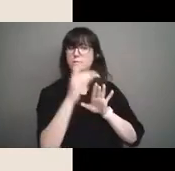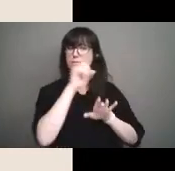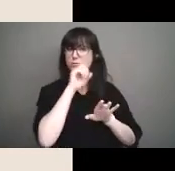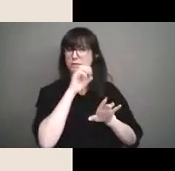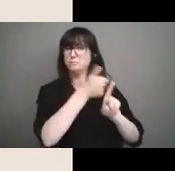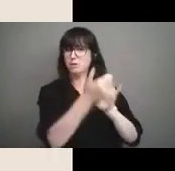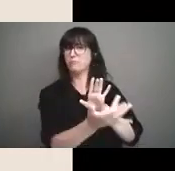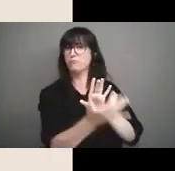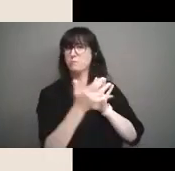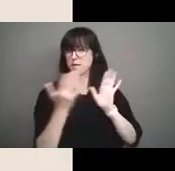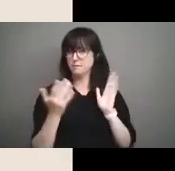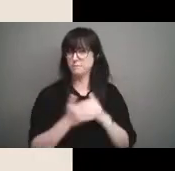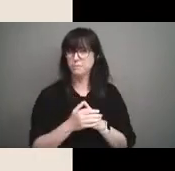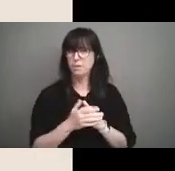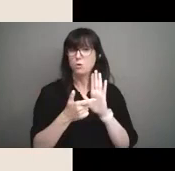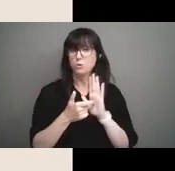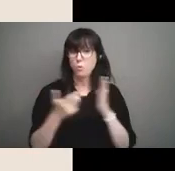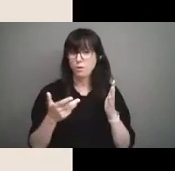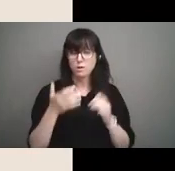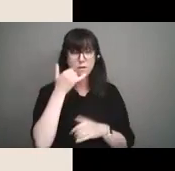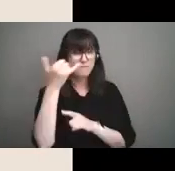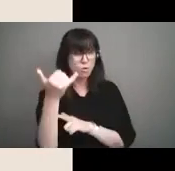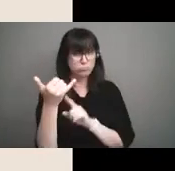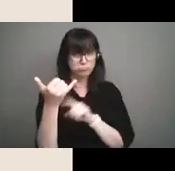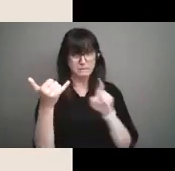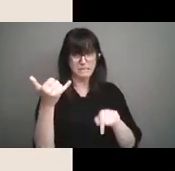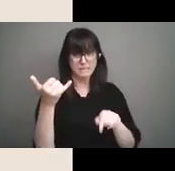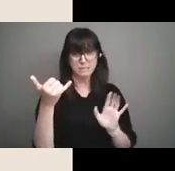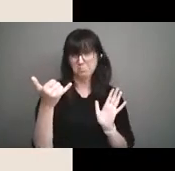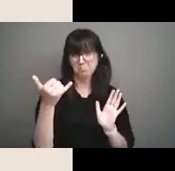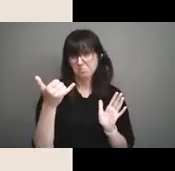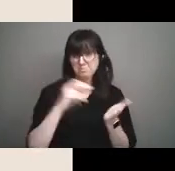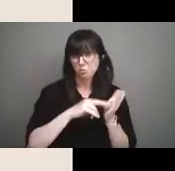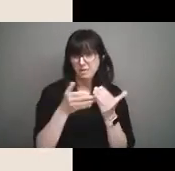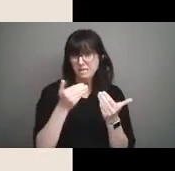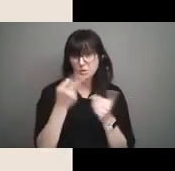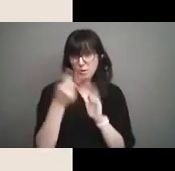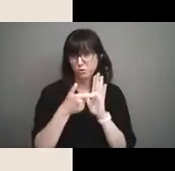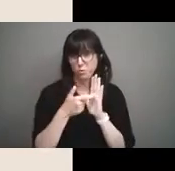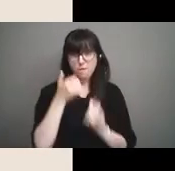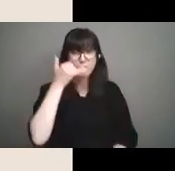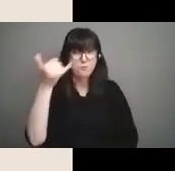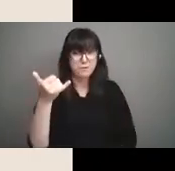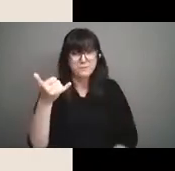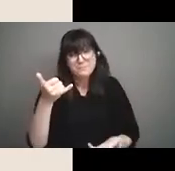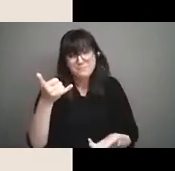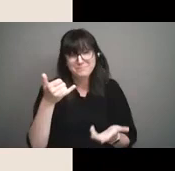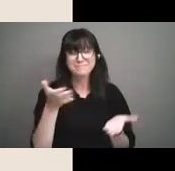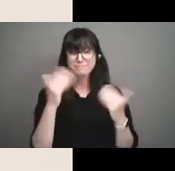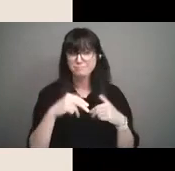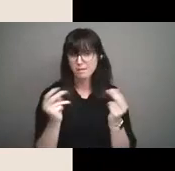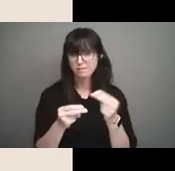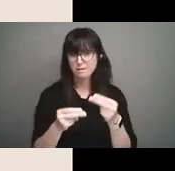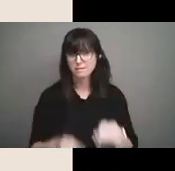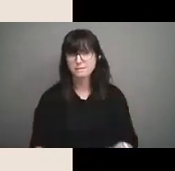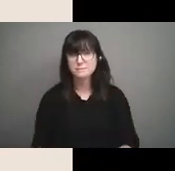Only requirement is that the seniors have the phone, so that makes it quite an easy access. Next slide, please. So I did